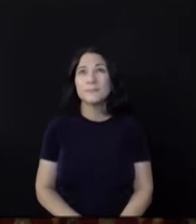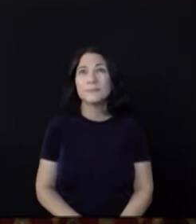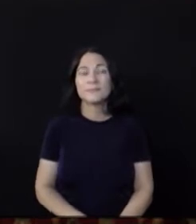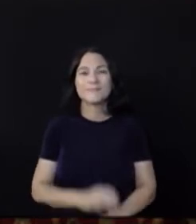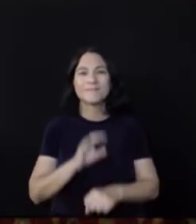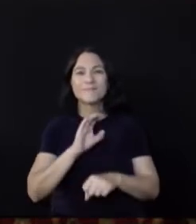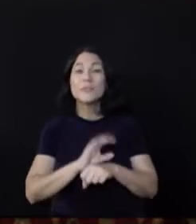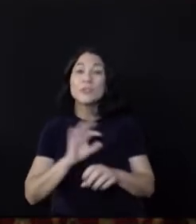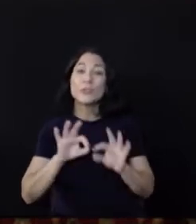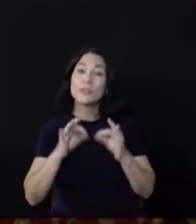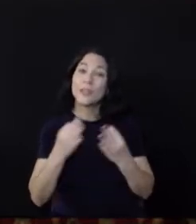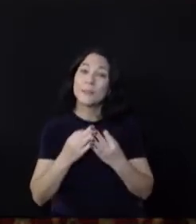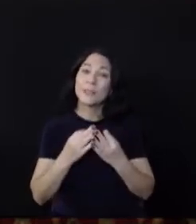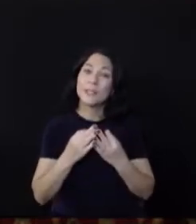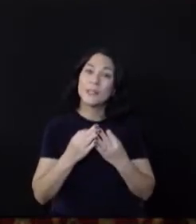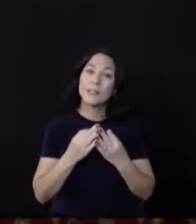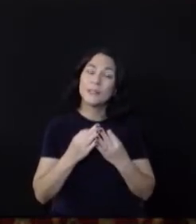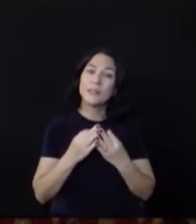Church family, right where you are,